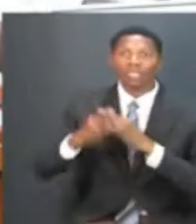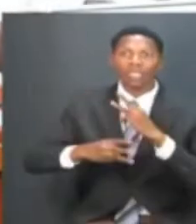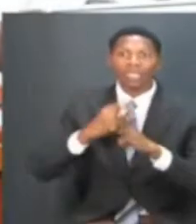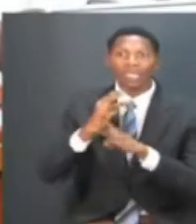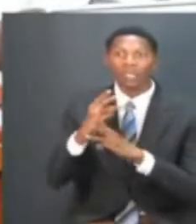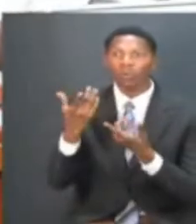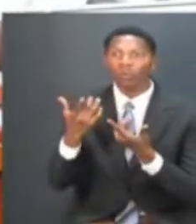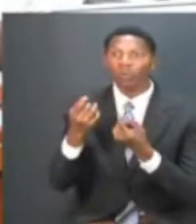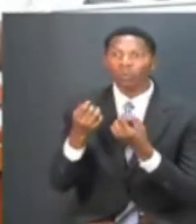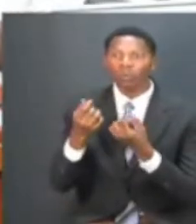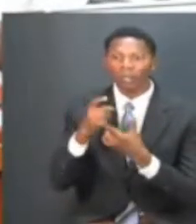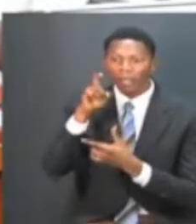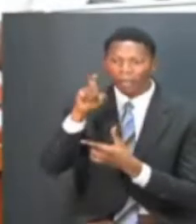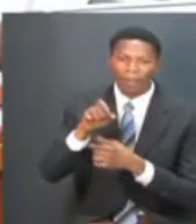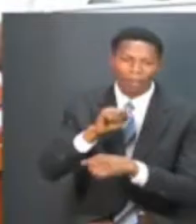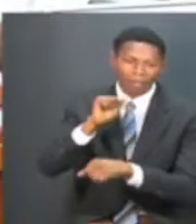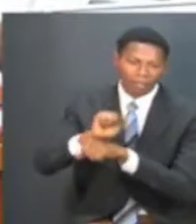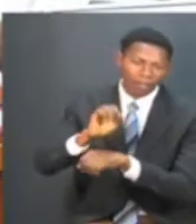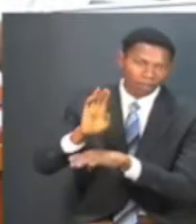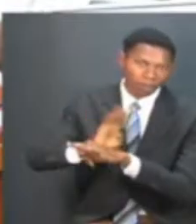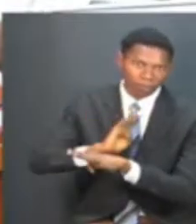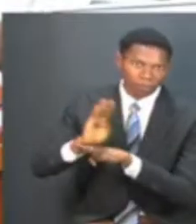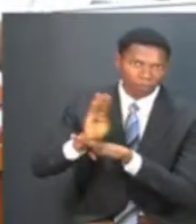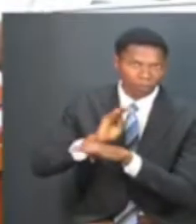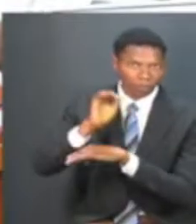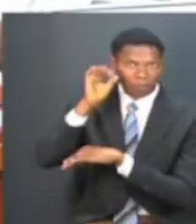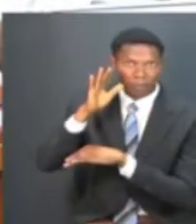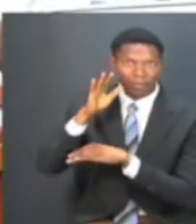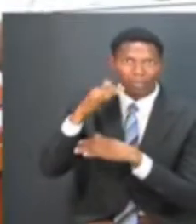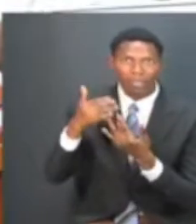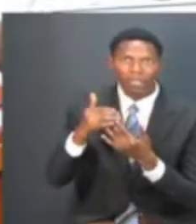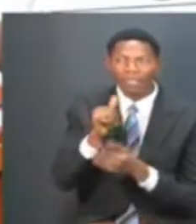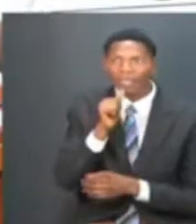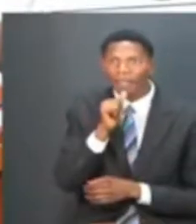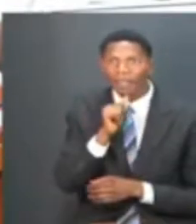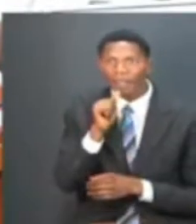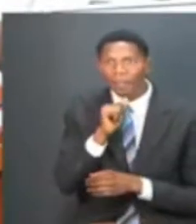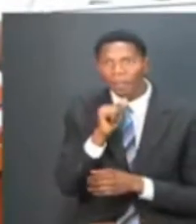entrepreneurship. As private sector